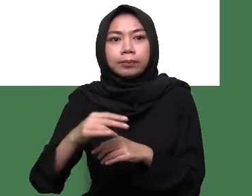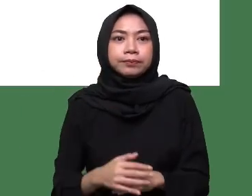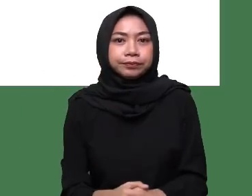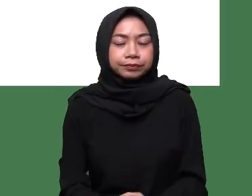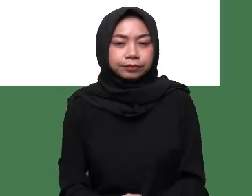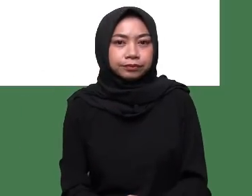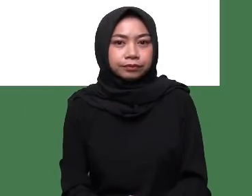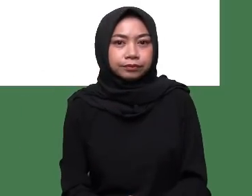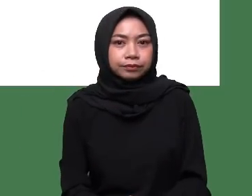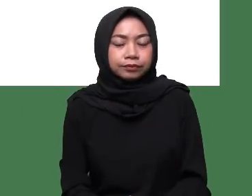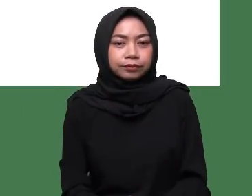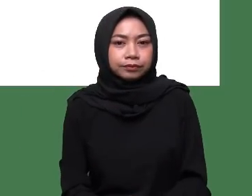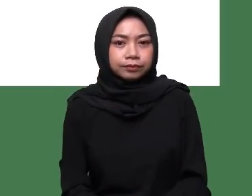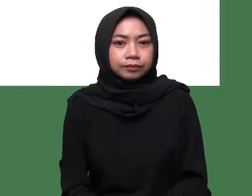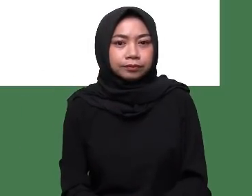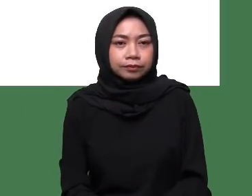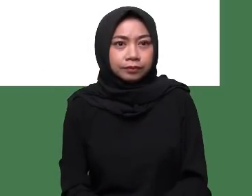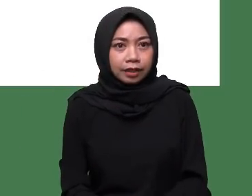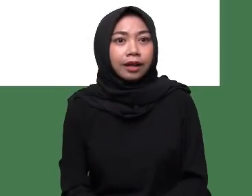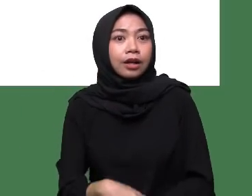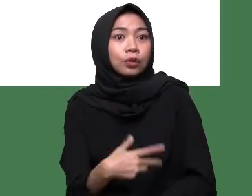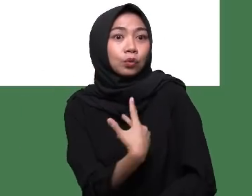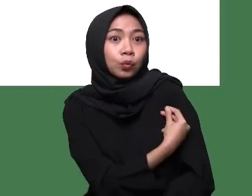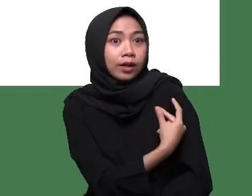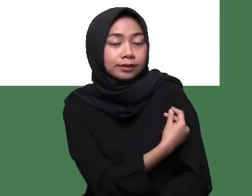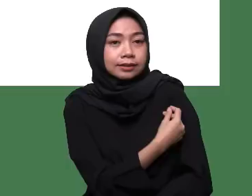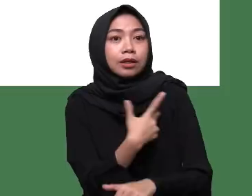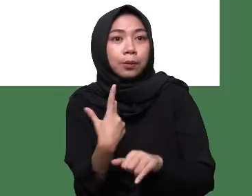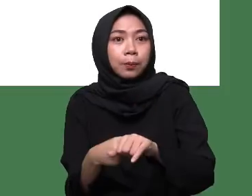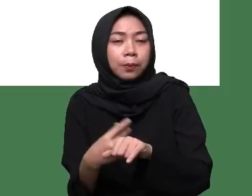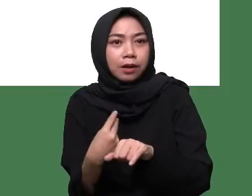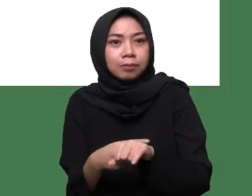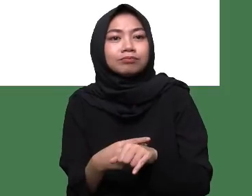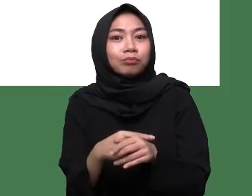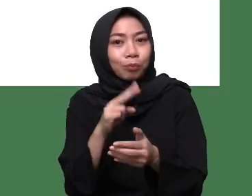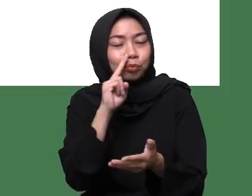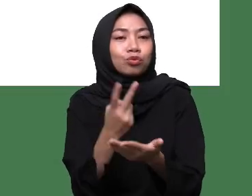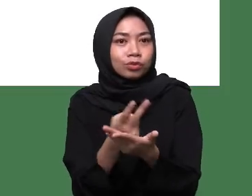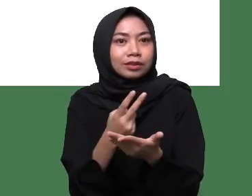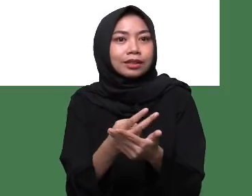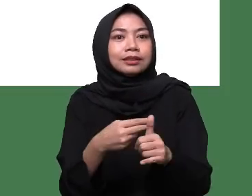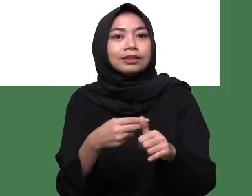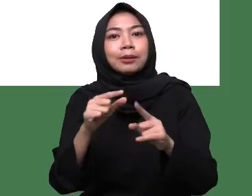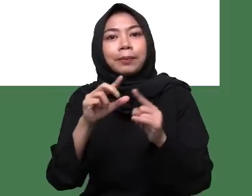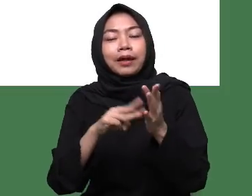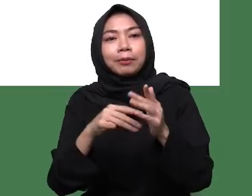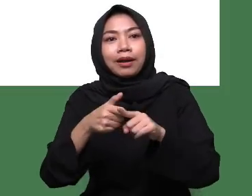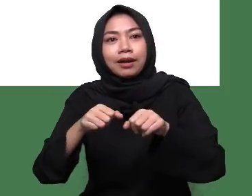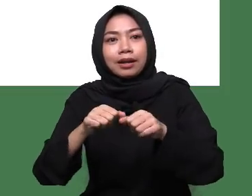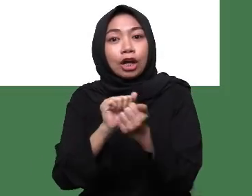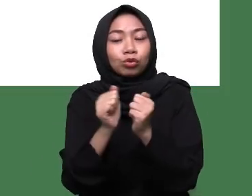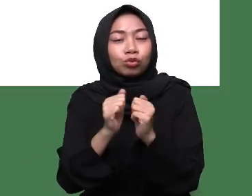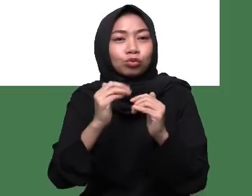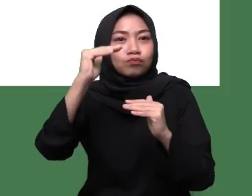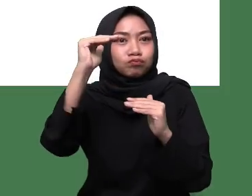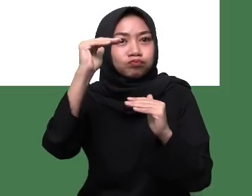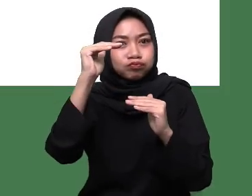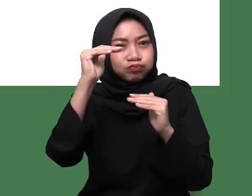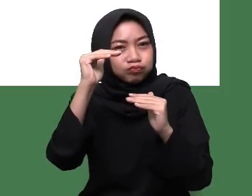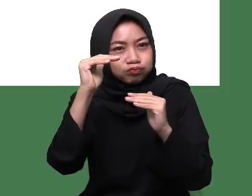And this shows that the vaccinations activity has the ability to control the number of FMD cases. As